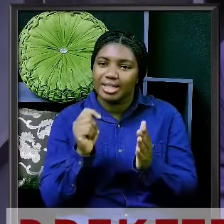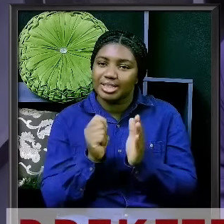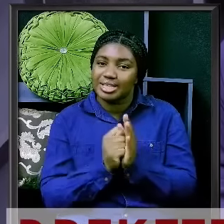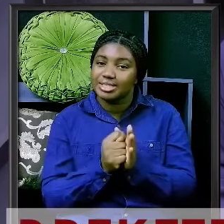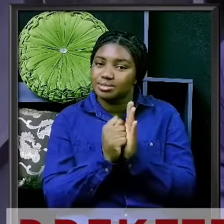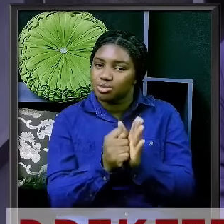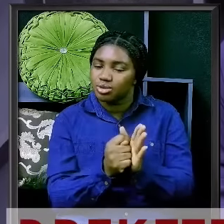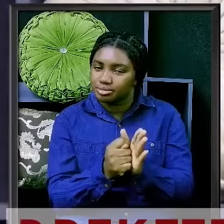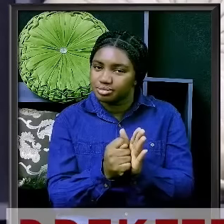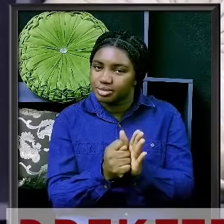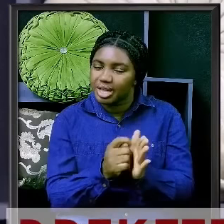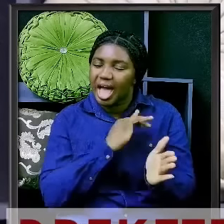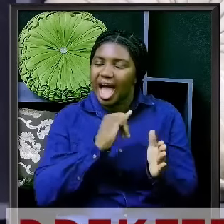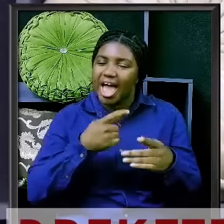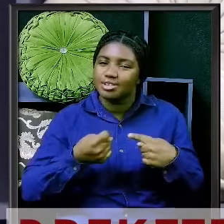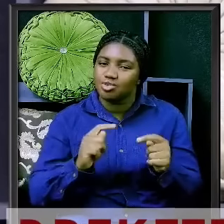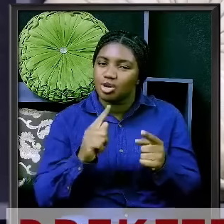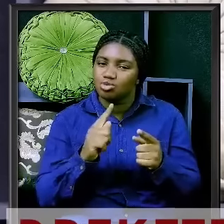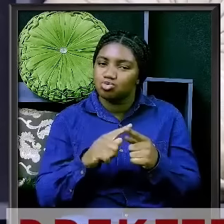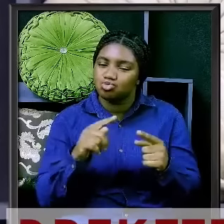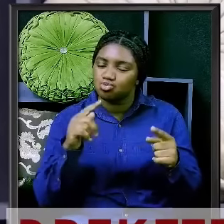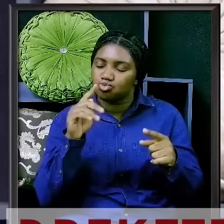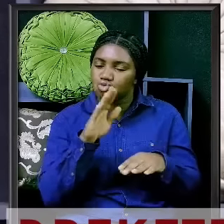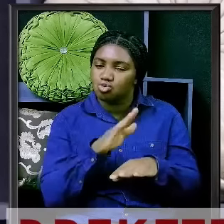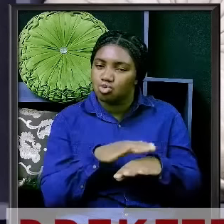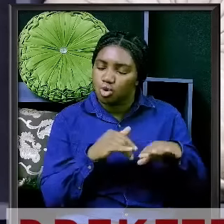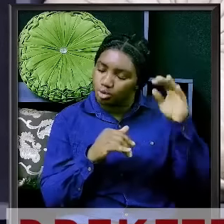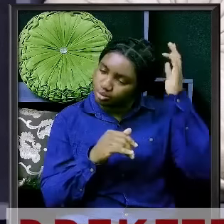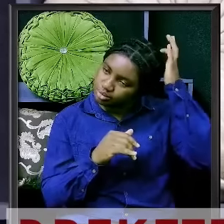then I tried to reach